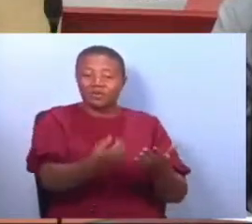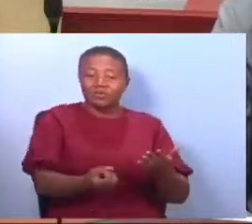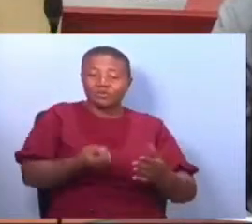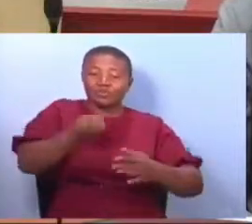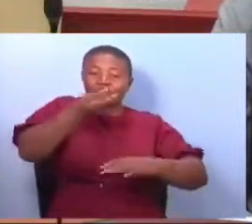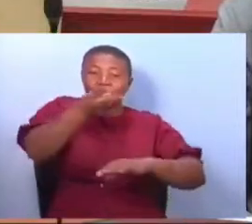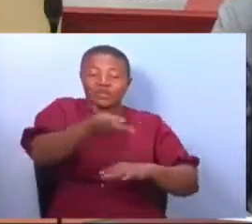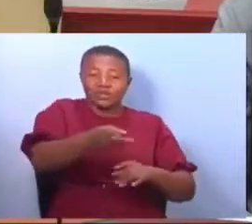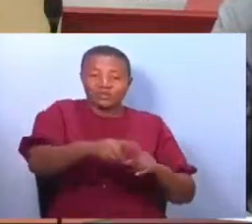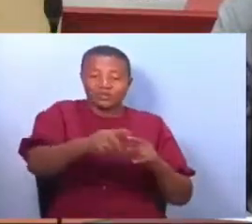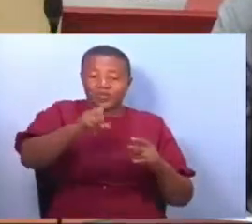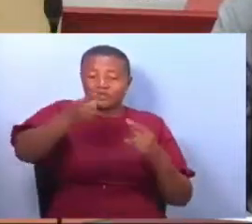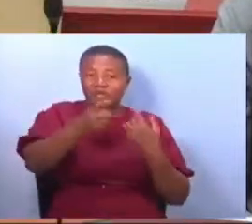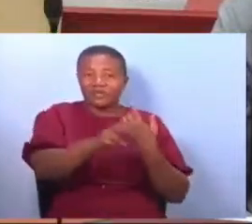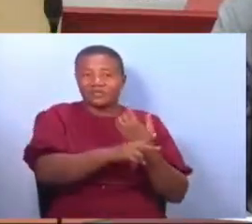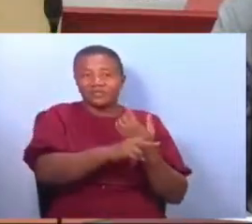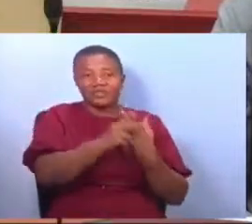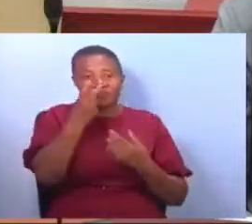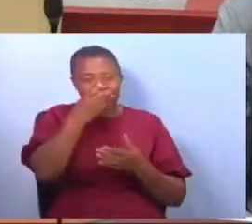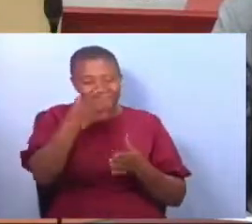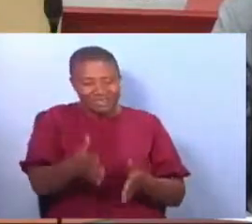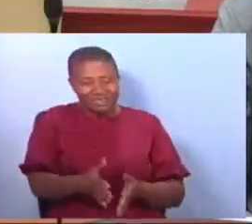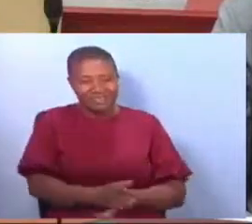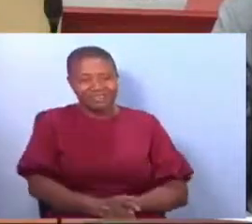House. Mr. Speaker,